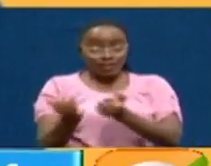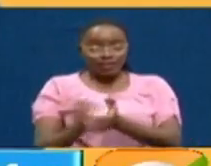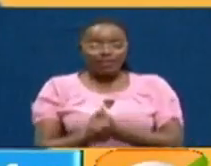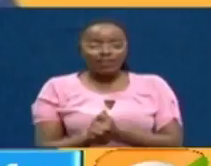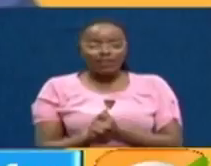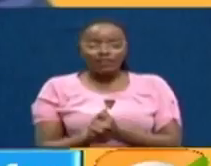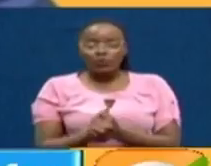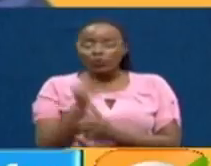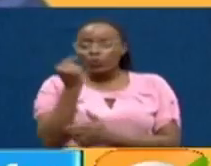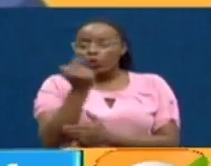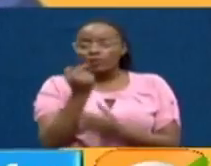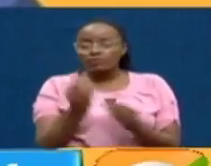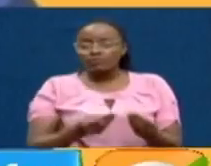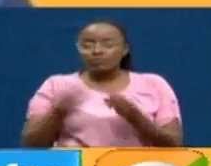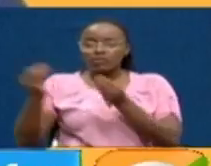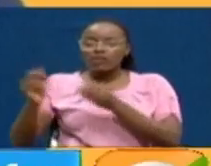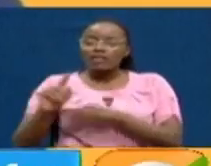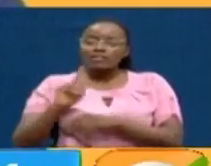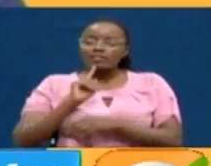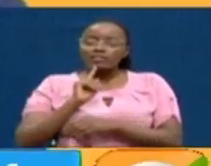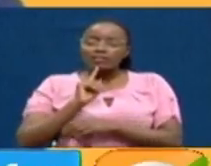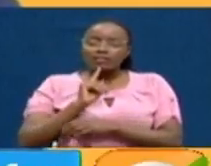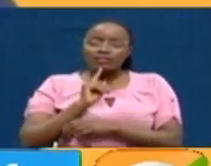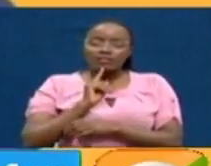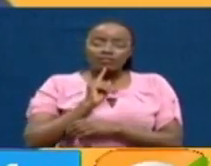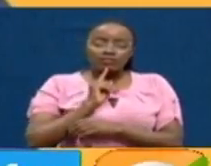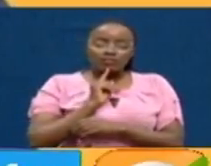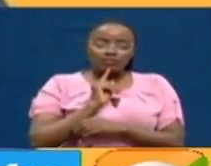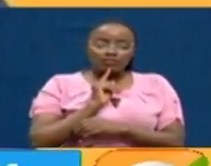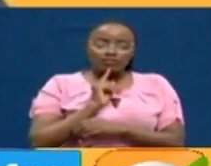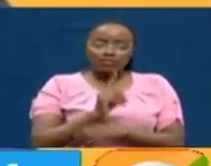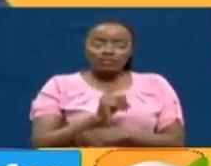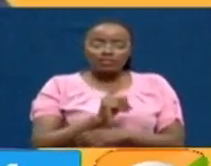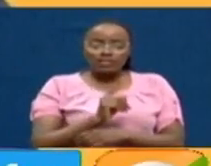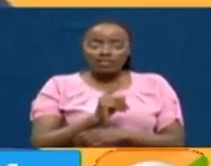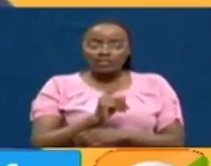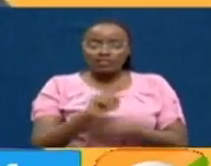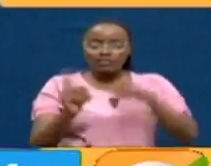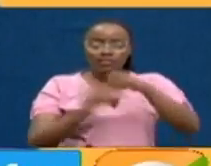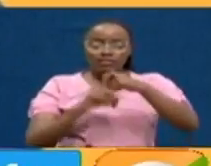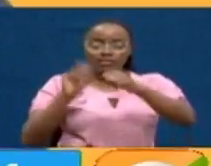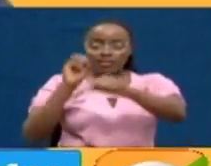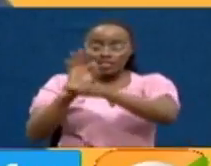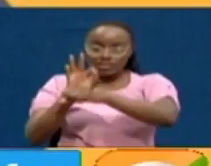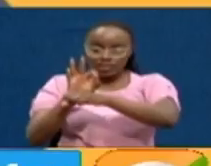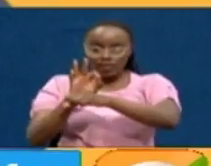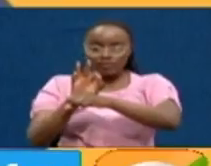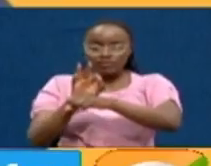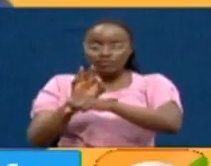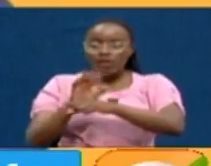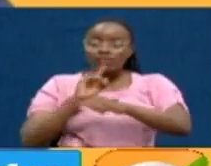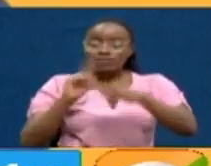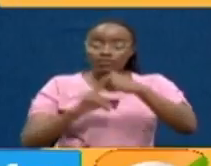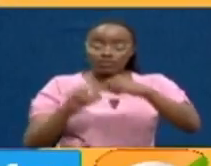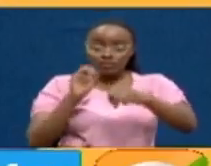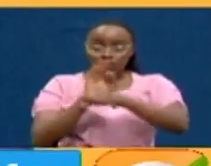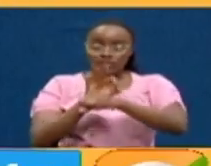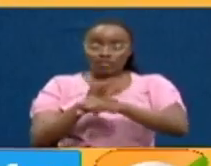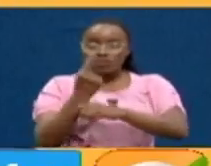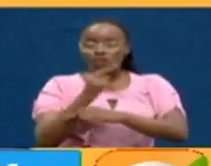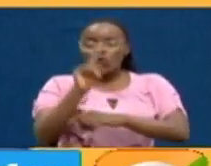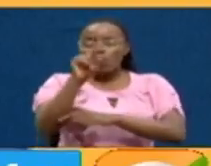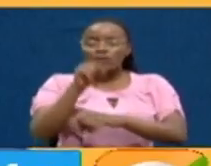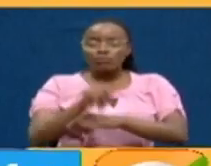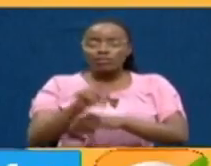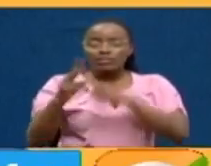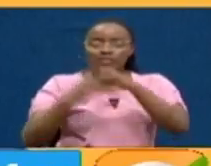in fact, we're only exporting 613 billion cash shillings worth of goods. What we're importing is about 1.7